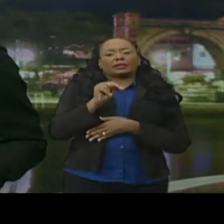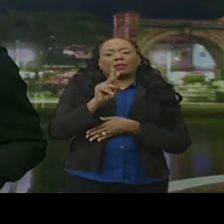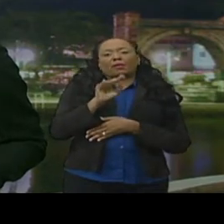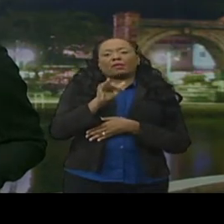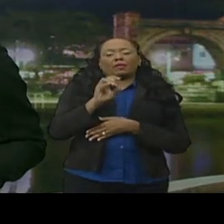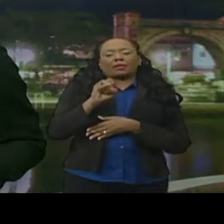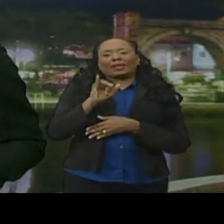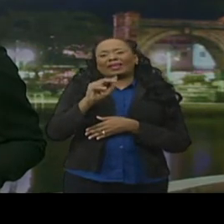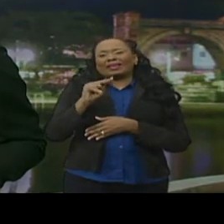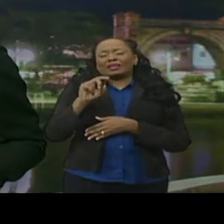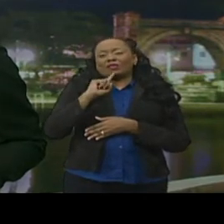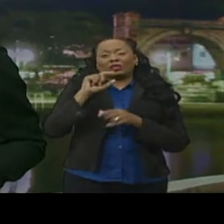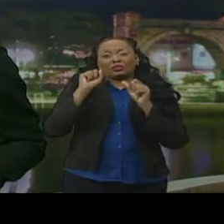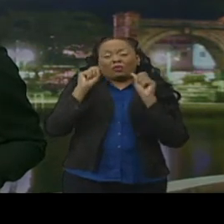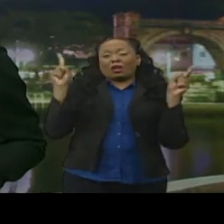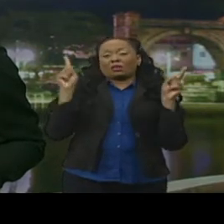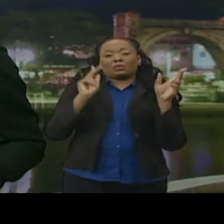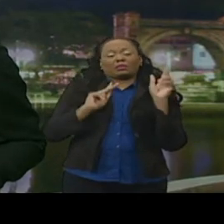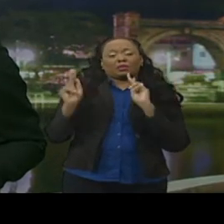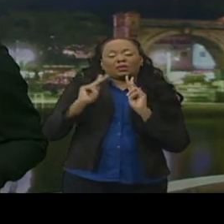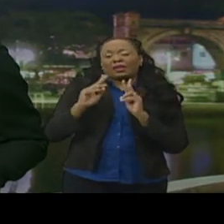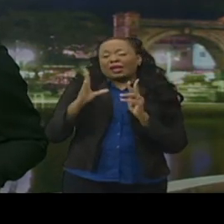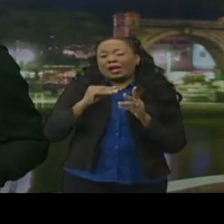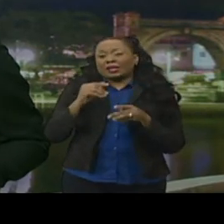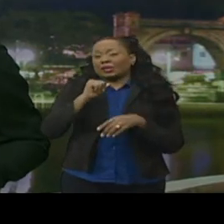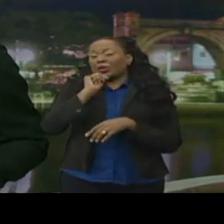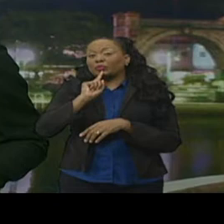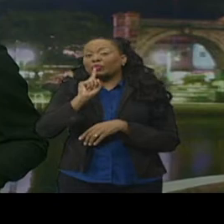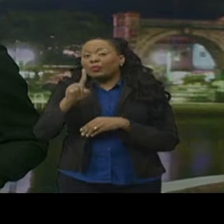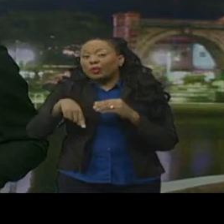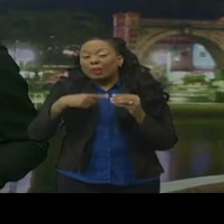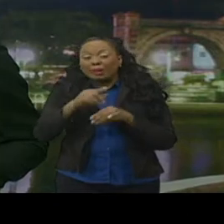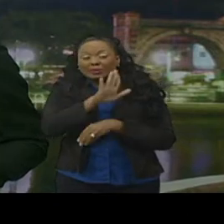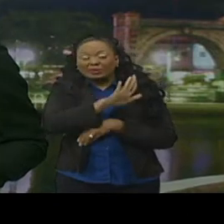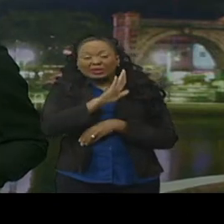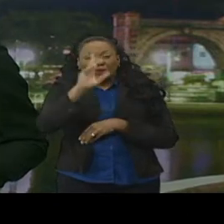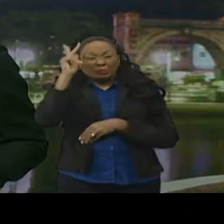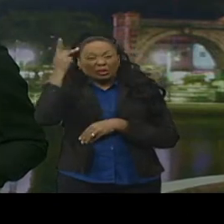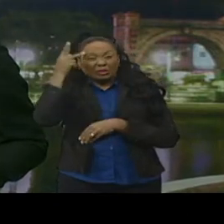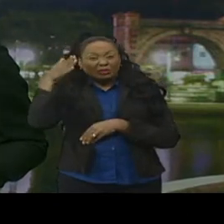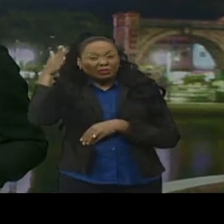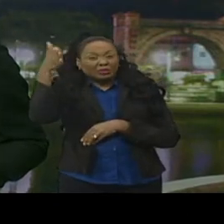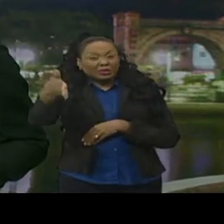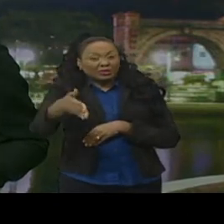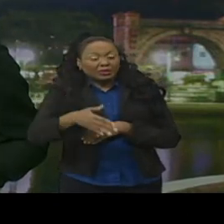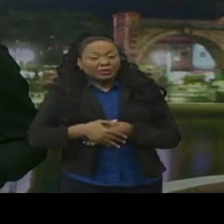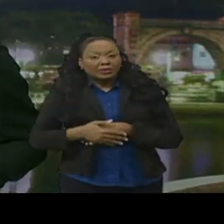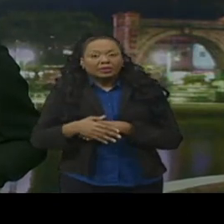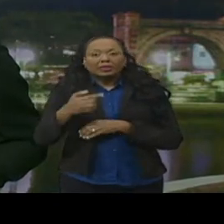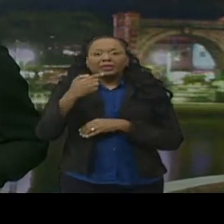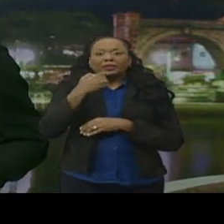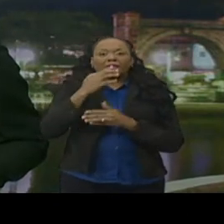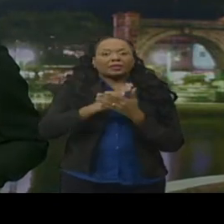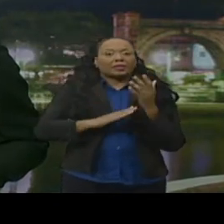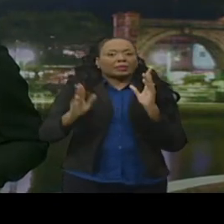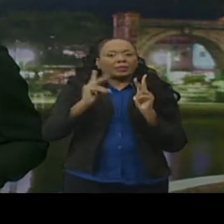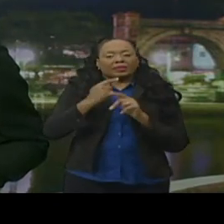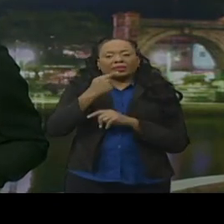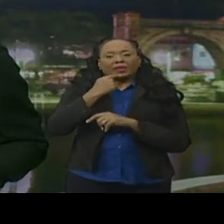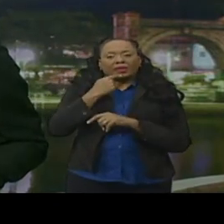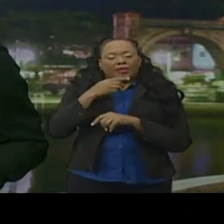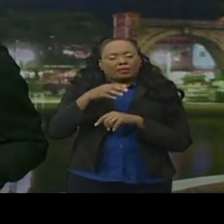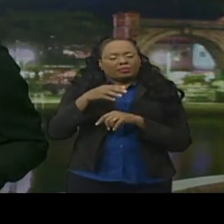has major implications for his political future. He says there has always been a view among Barbadians that Mr. Innis, who was one of the